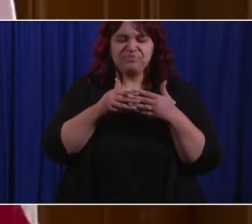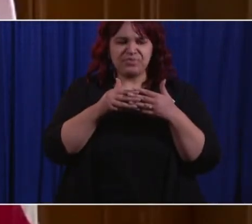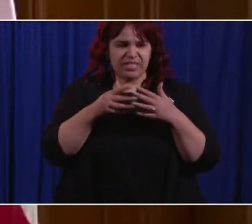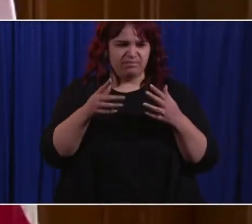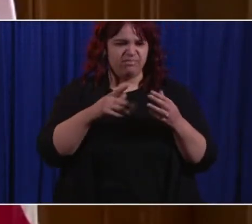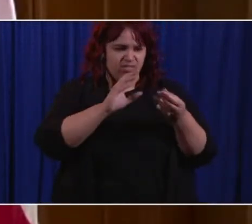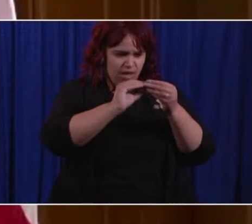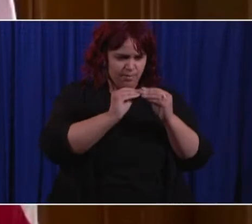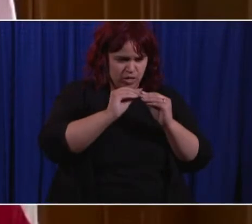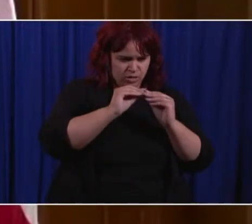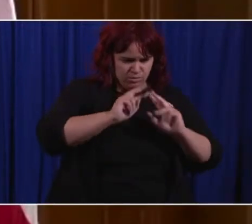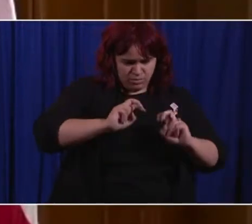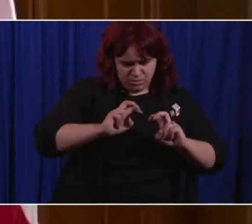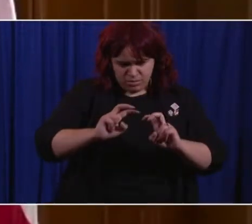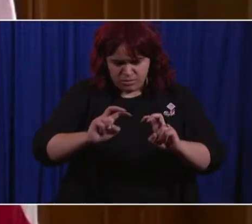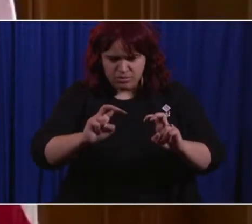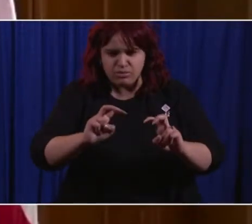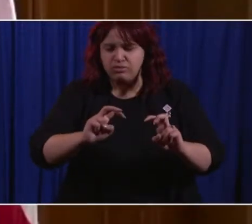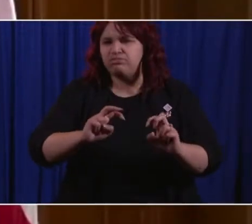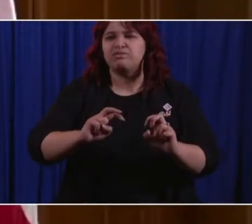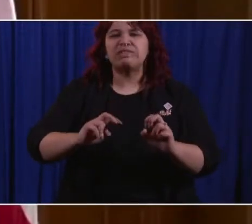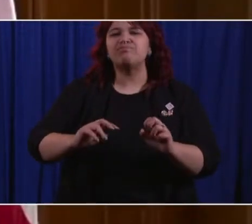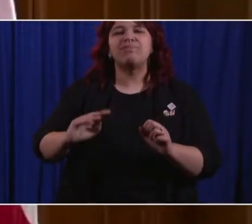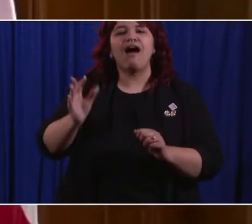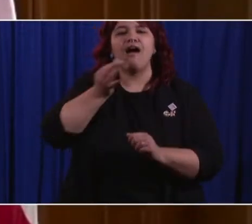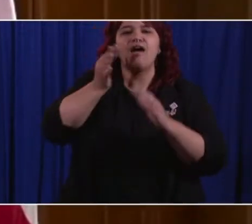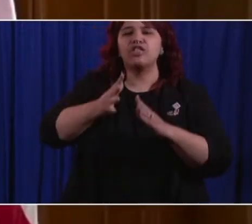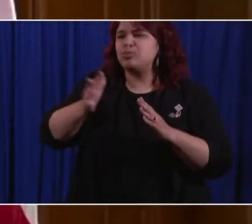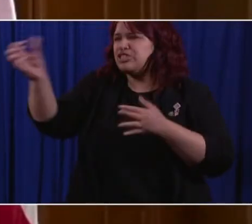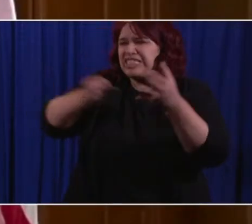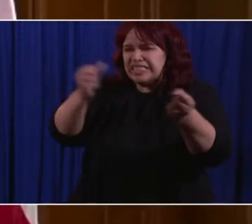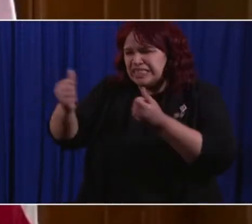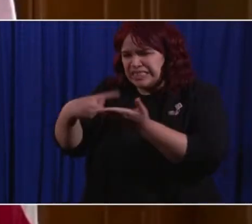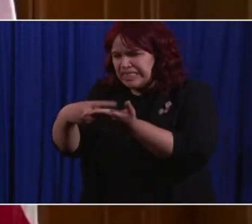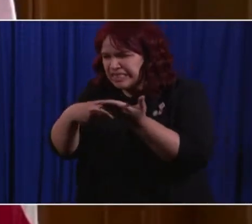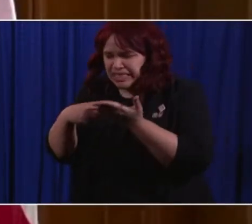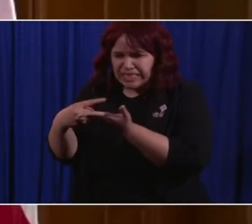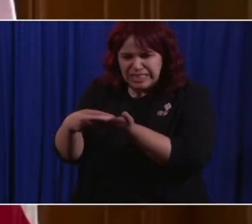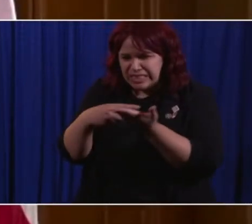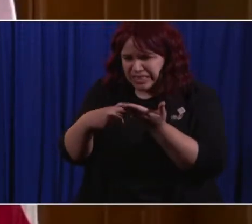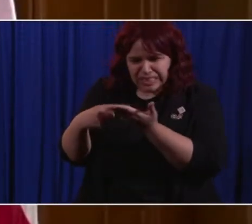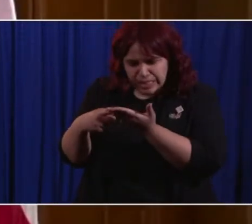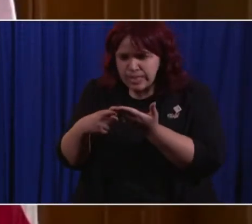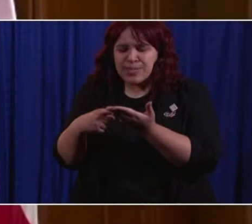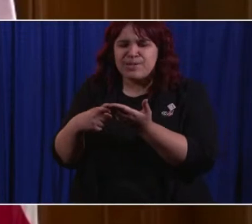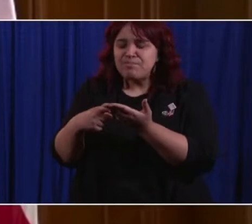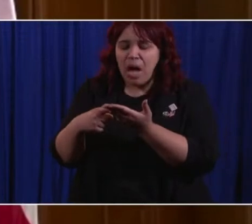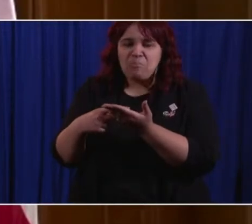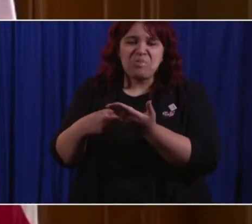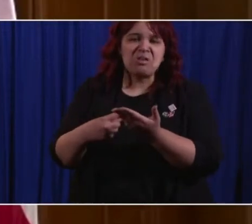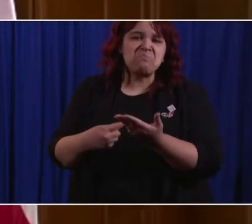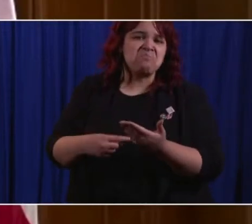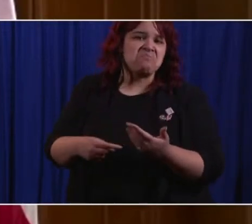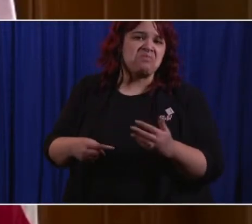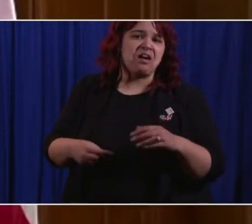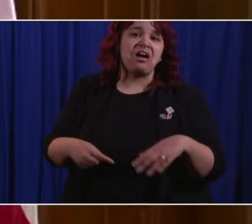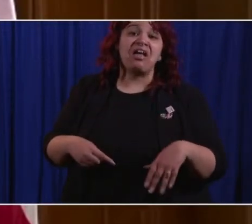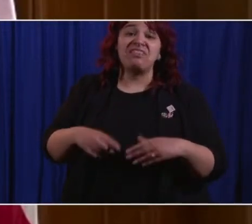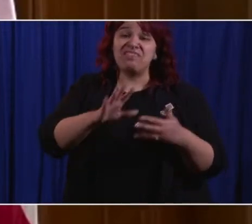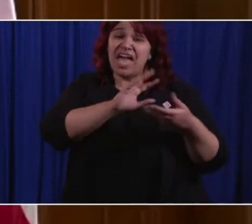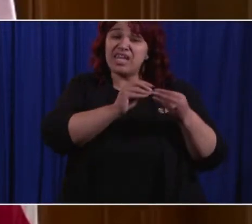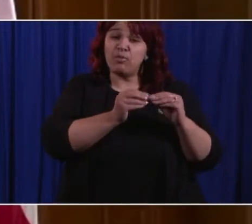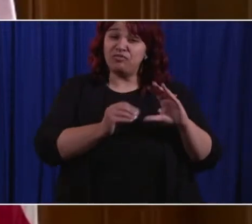see what would be a logical place. It could have been 45, I suppose. It could have been 55. It could have been something else.